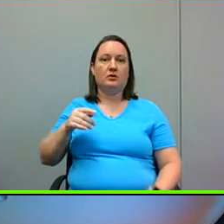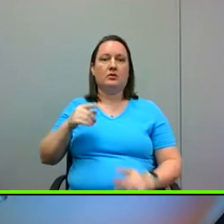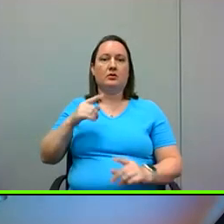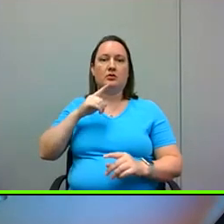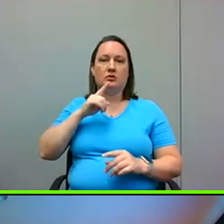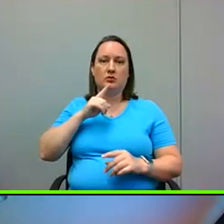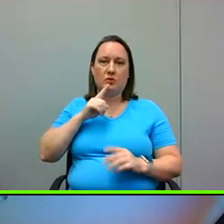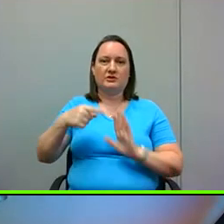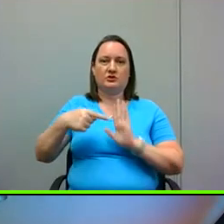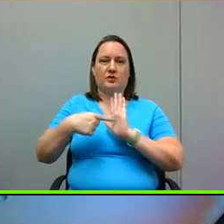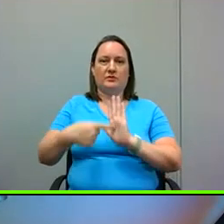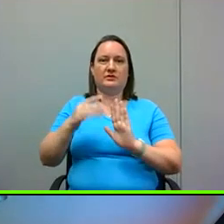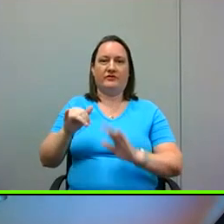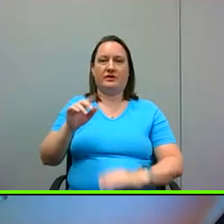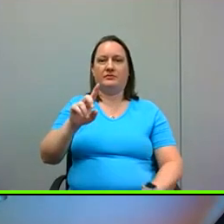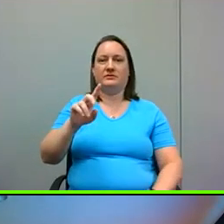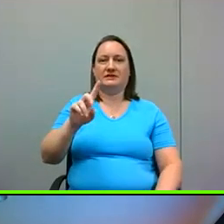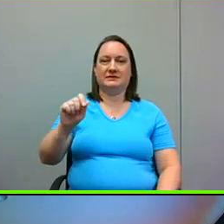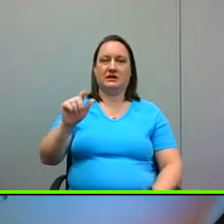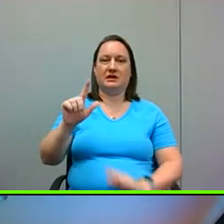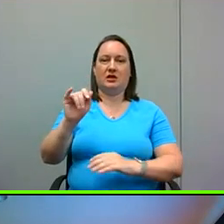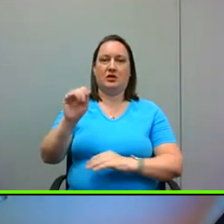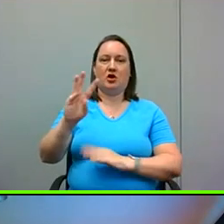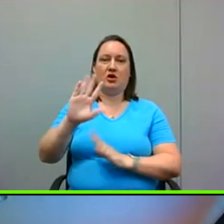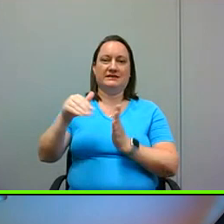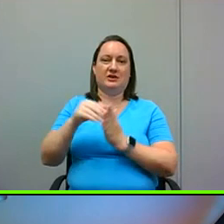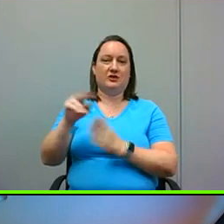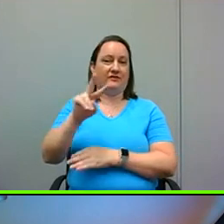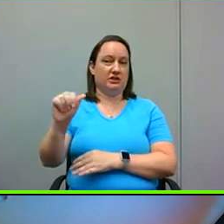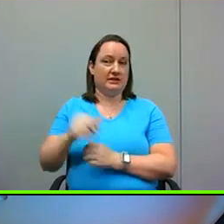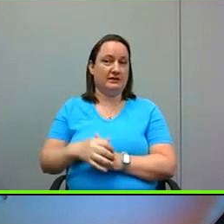representative from the Disability Law Center of Virginia.